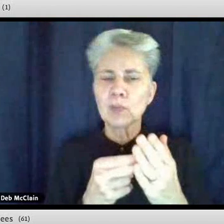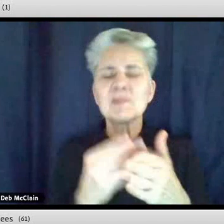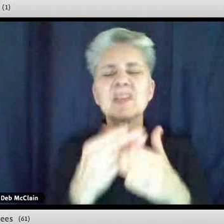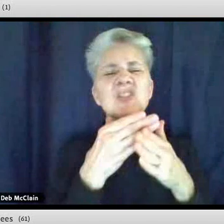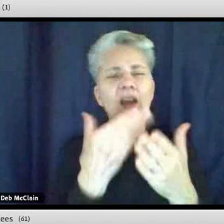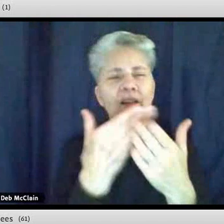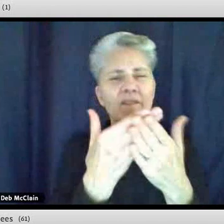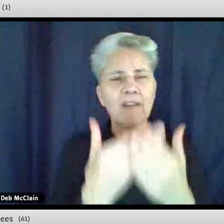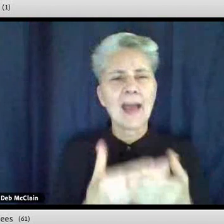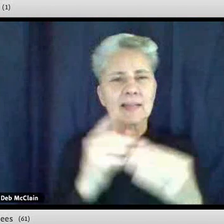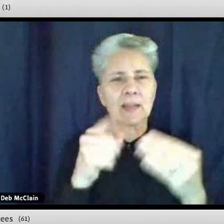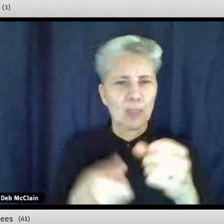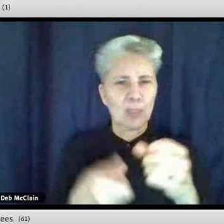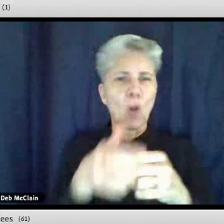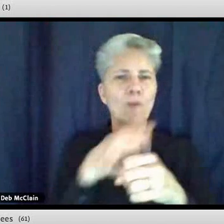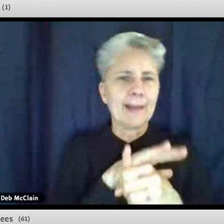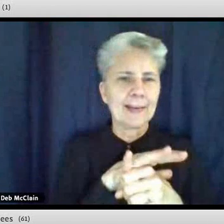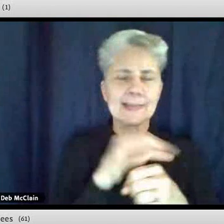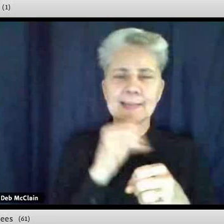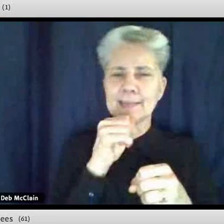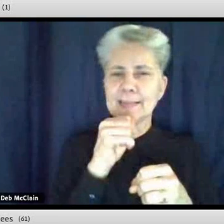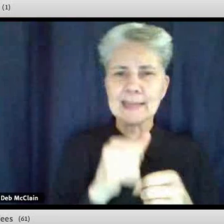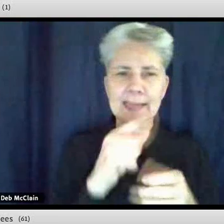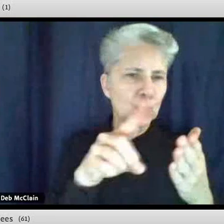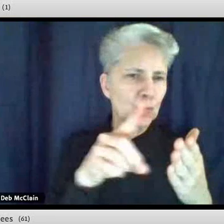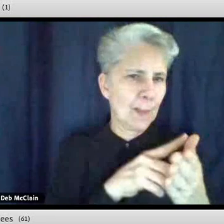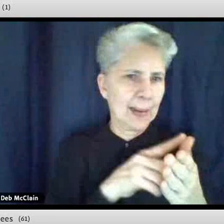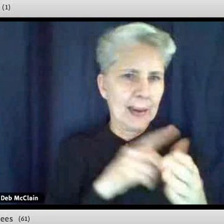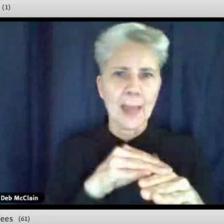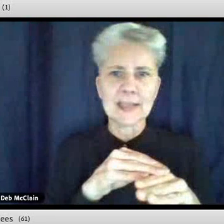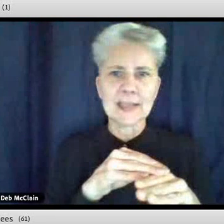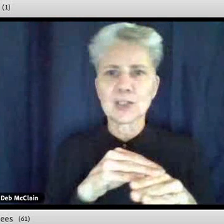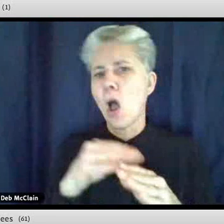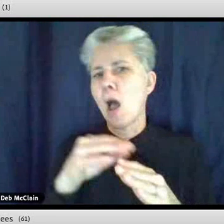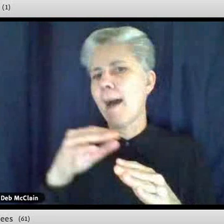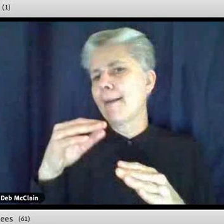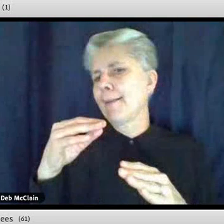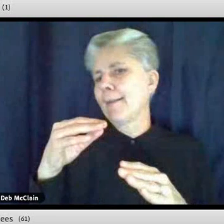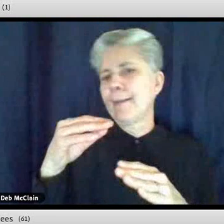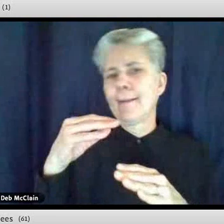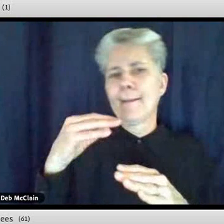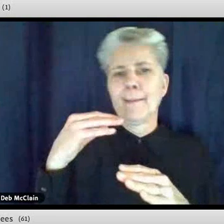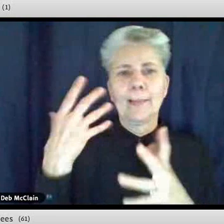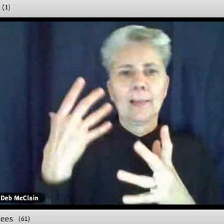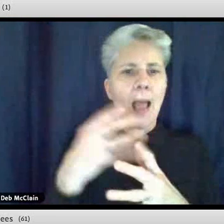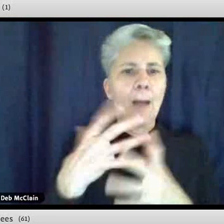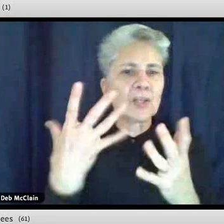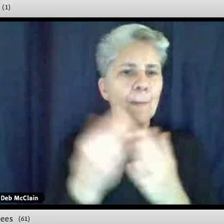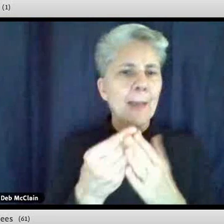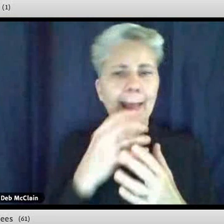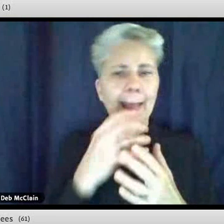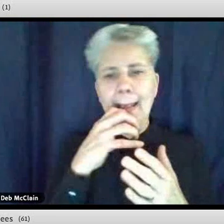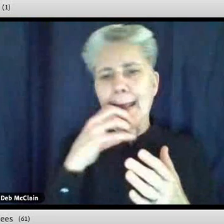lot of these hoaxes and misleading information is to share the facts about COVID-19. It doesn't discriminate based on